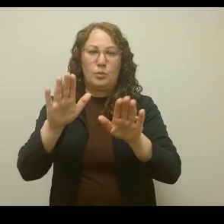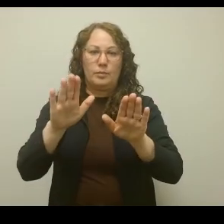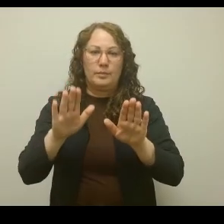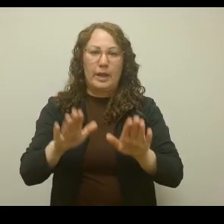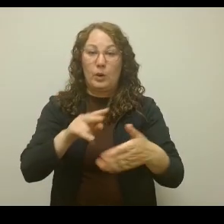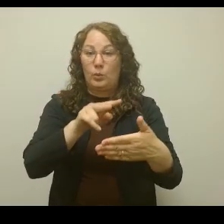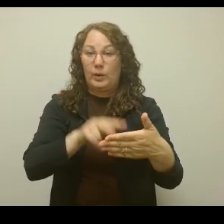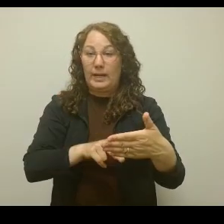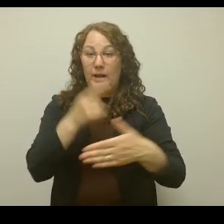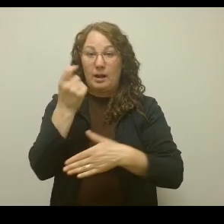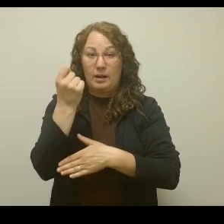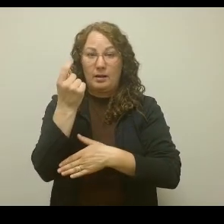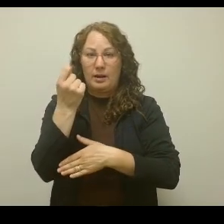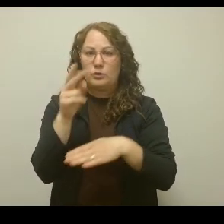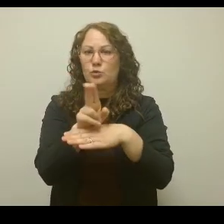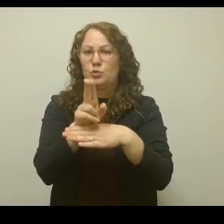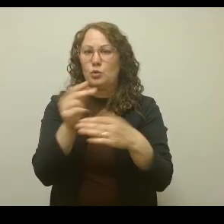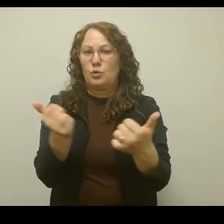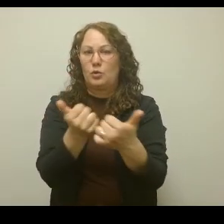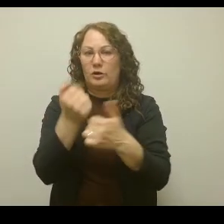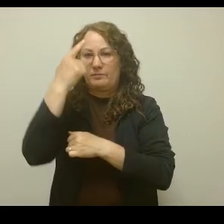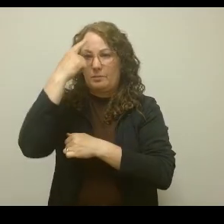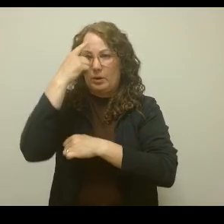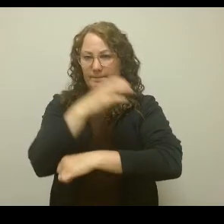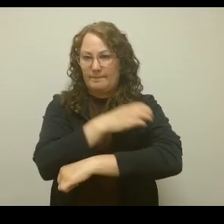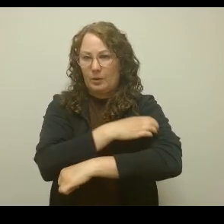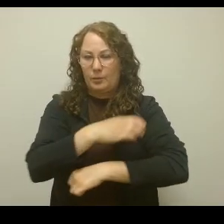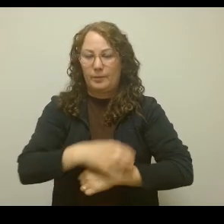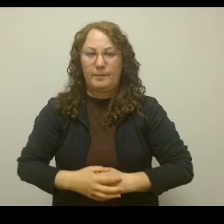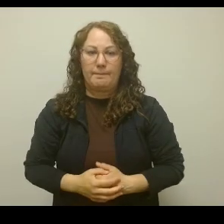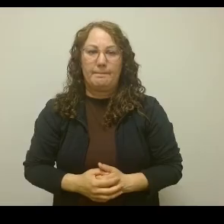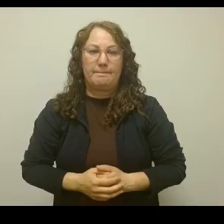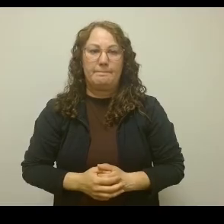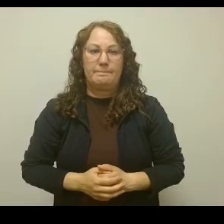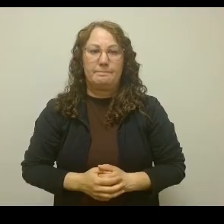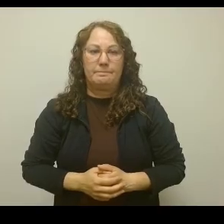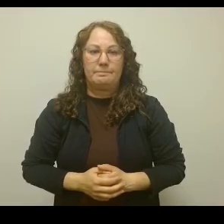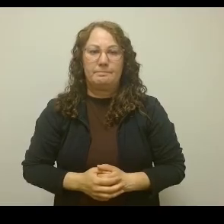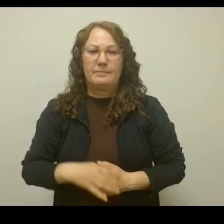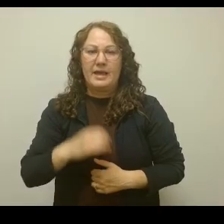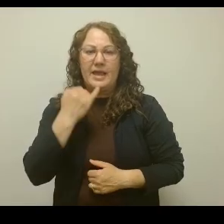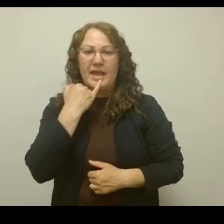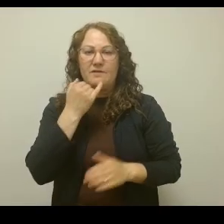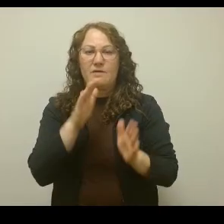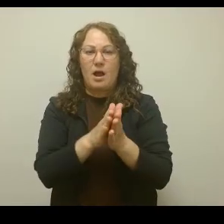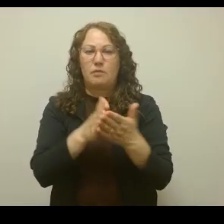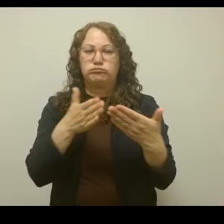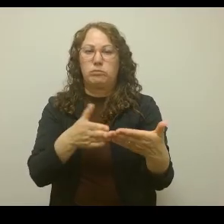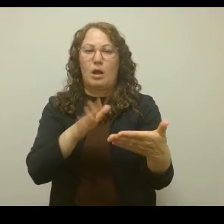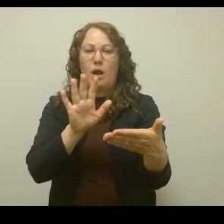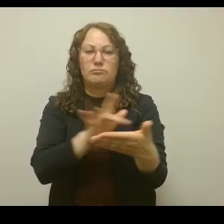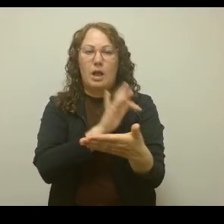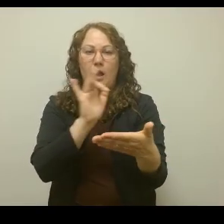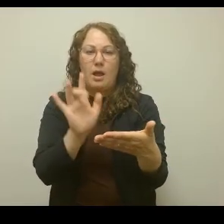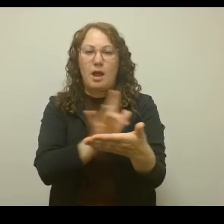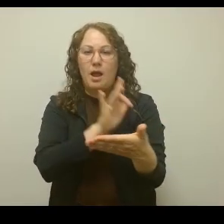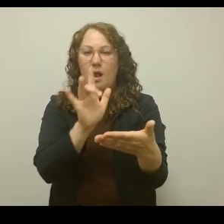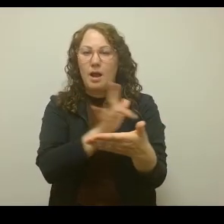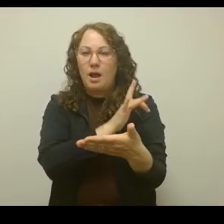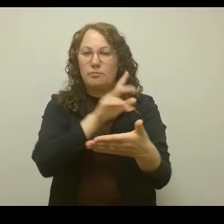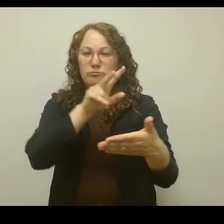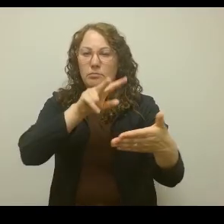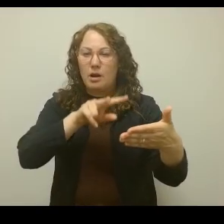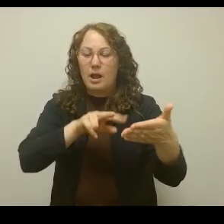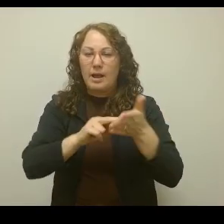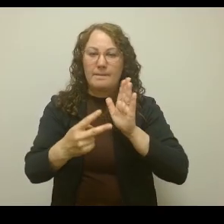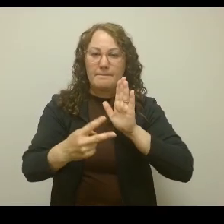reading comprehension uses a lot of your brain power. When you're thumbing through a novel, you're building a whole world